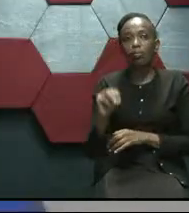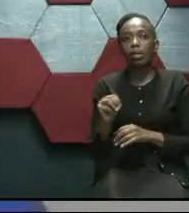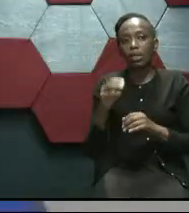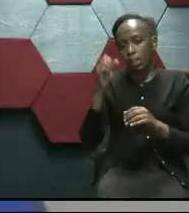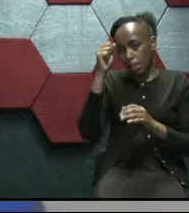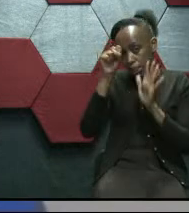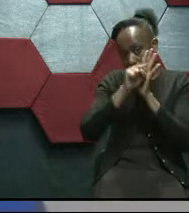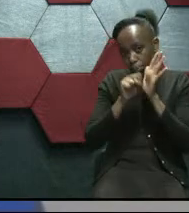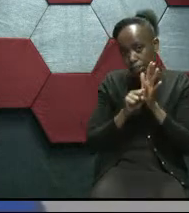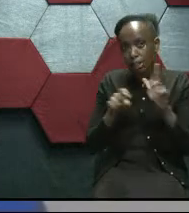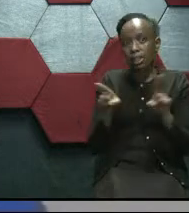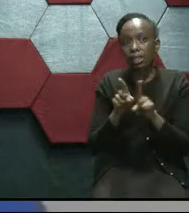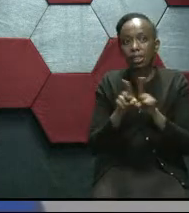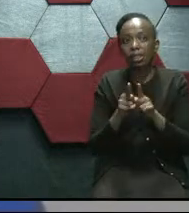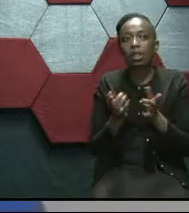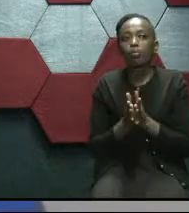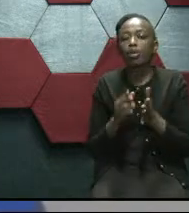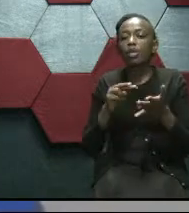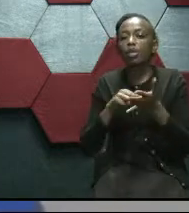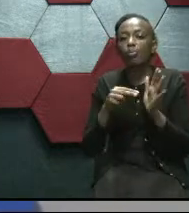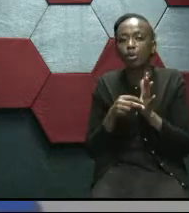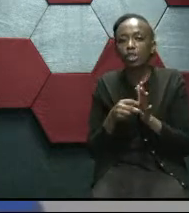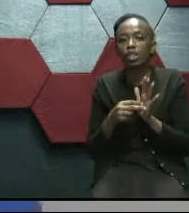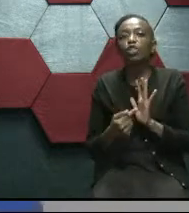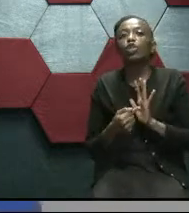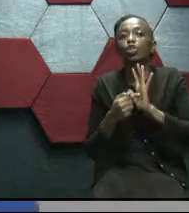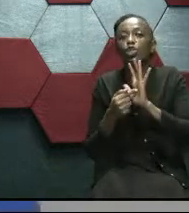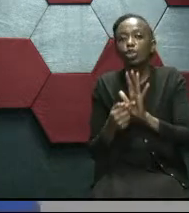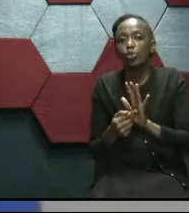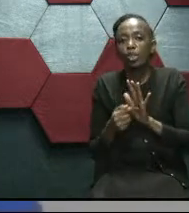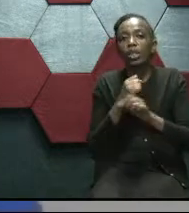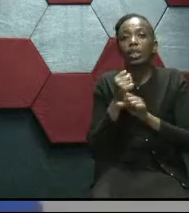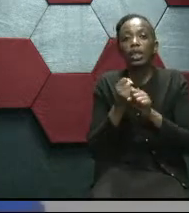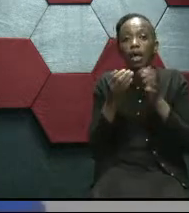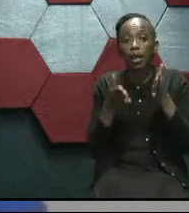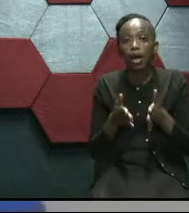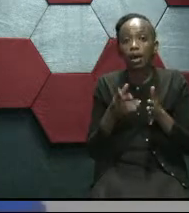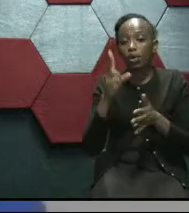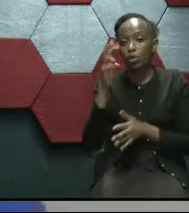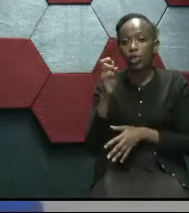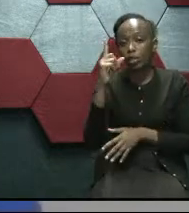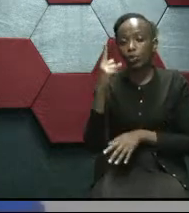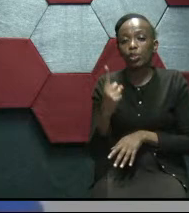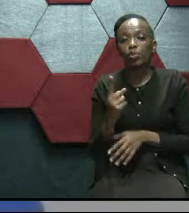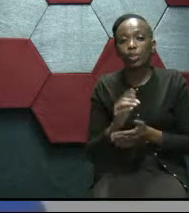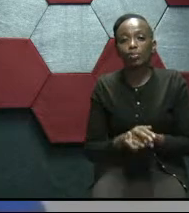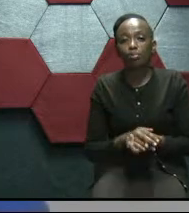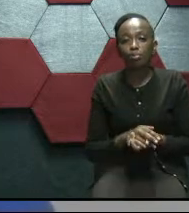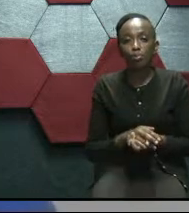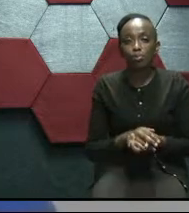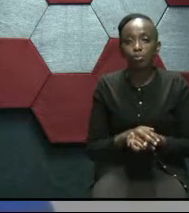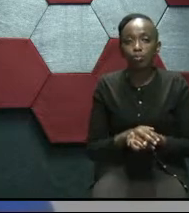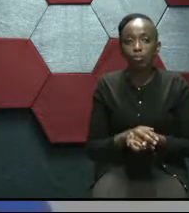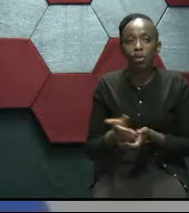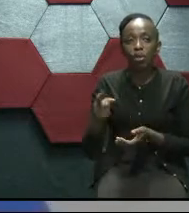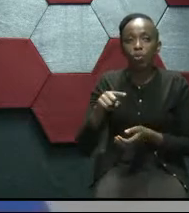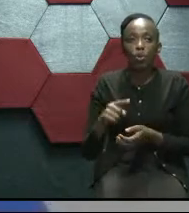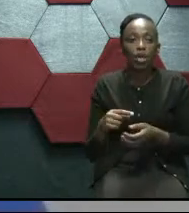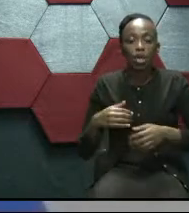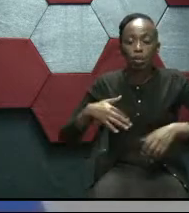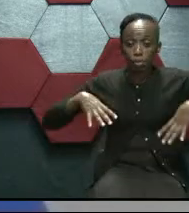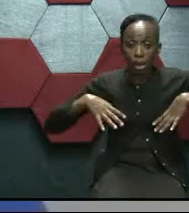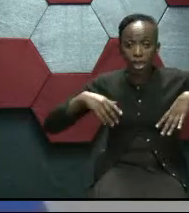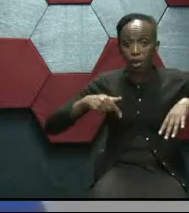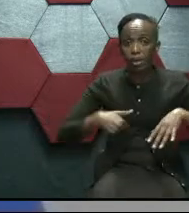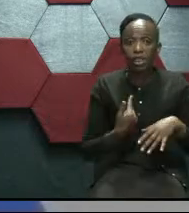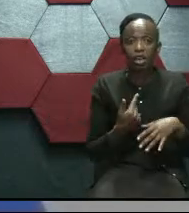and also in the projects exhibited this year, 2021. We pride